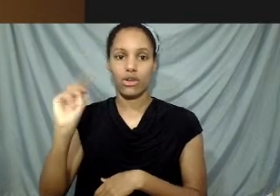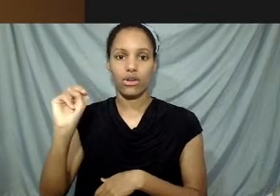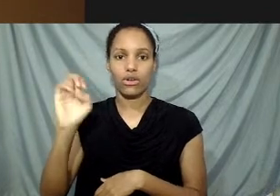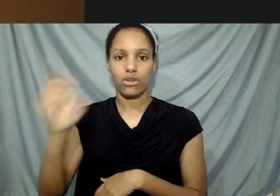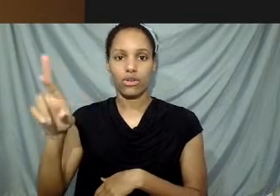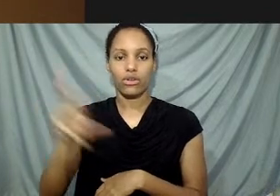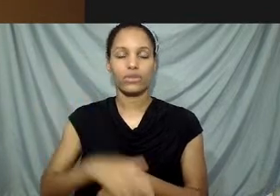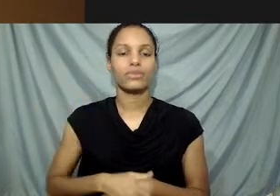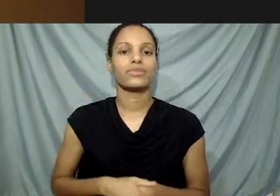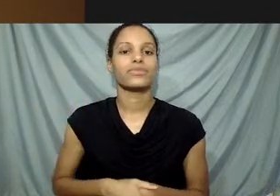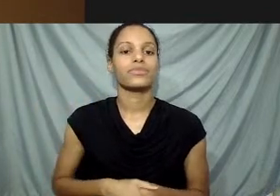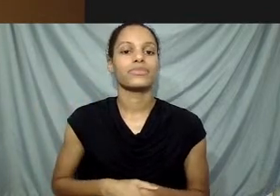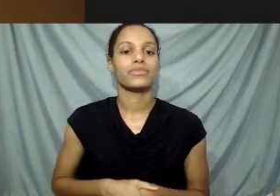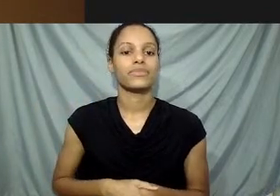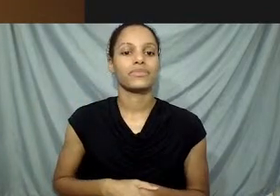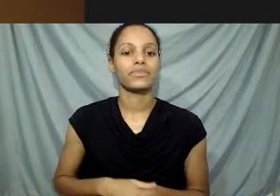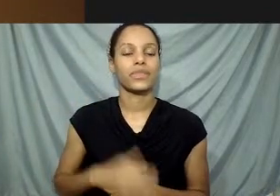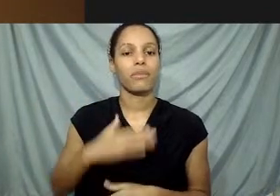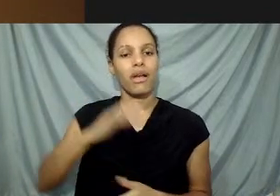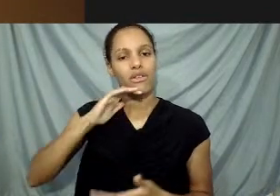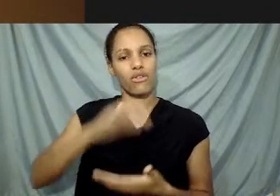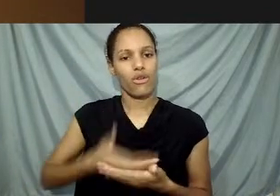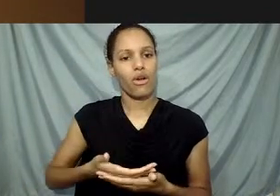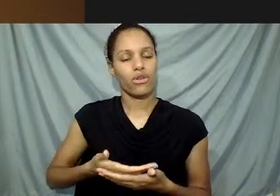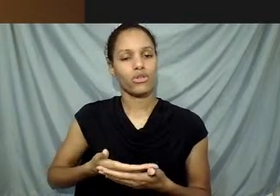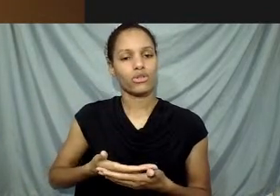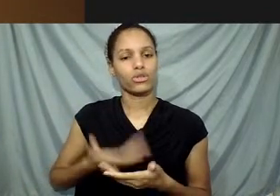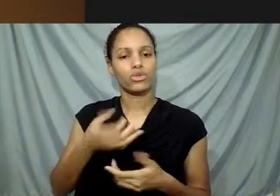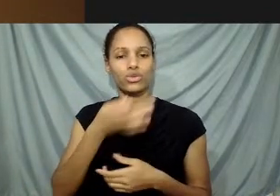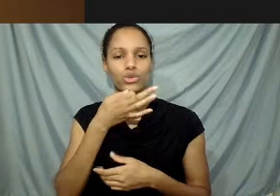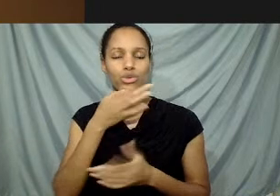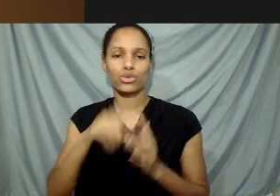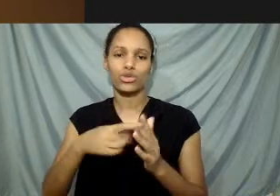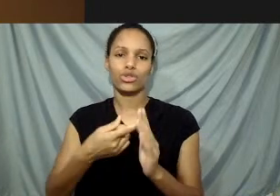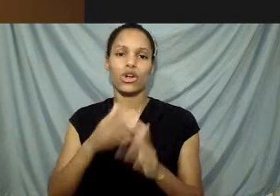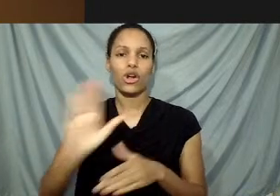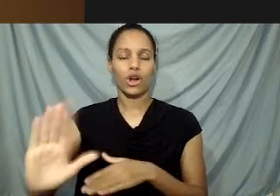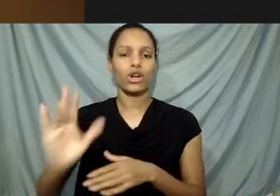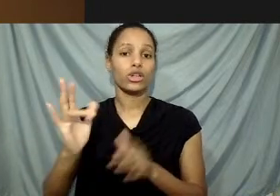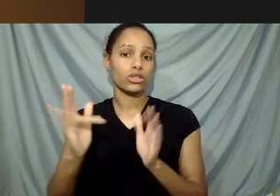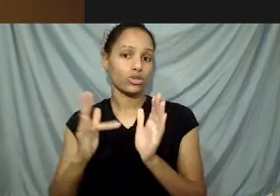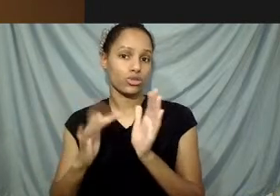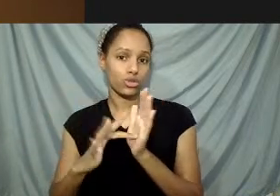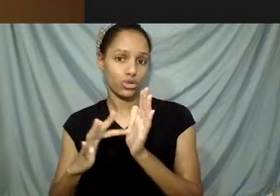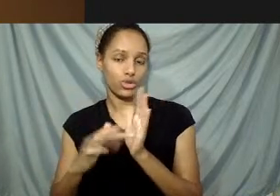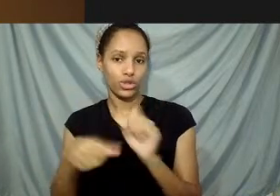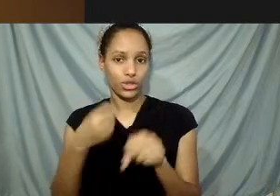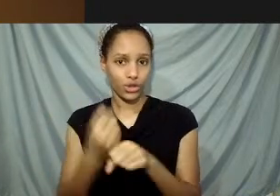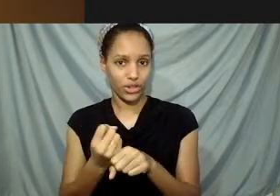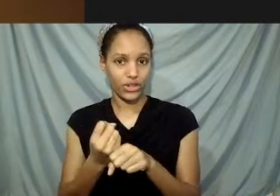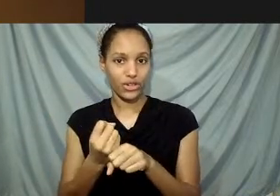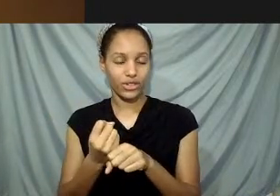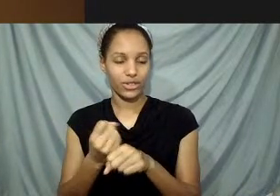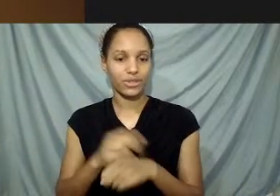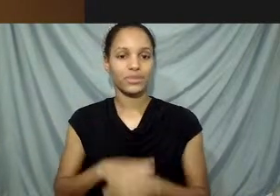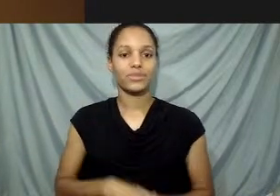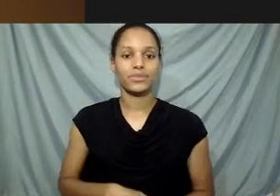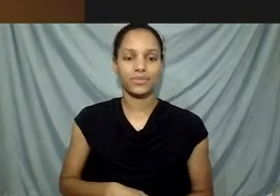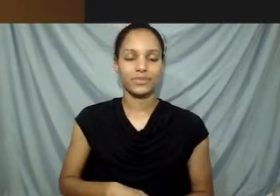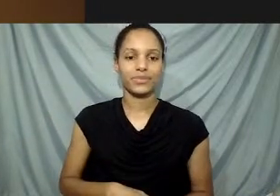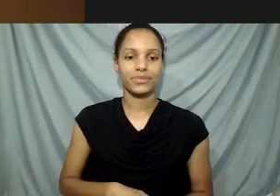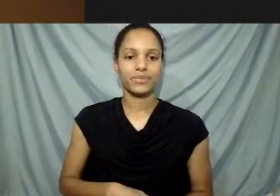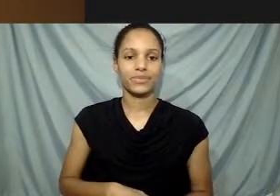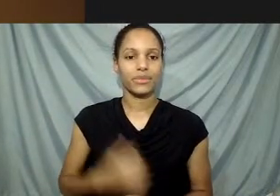her junior year at Boston Conservatory. I have locks that are pulled up in large Bantu knots. I'm wearing a